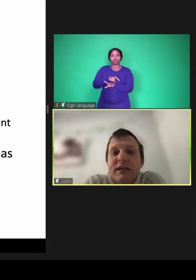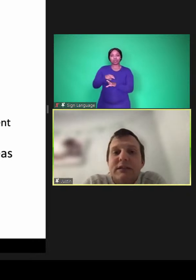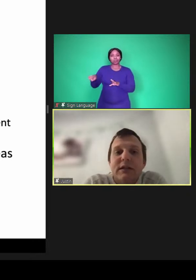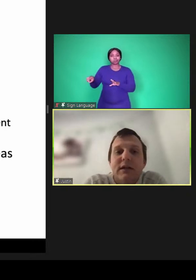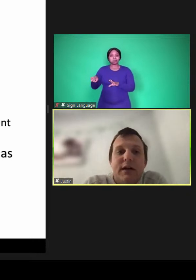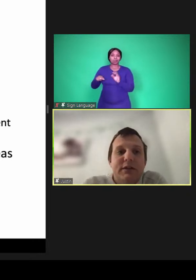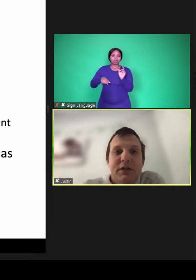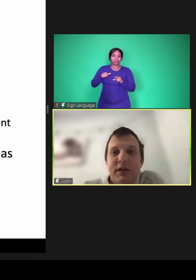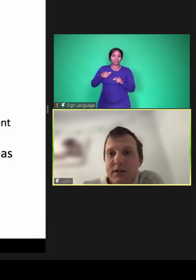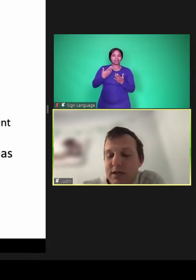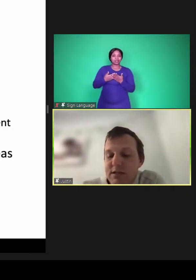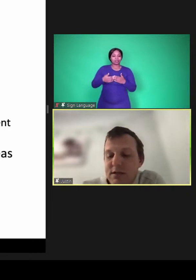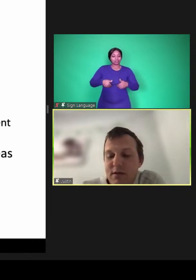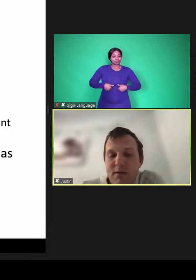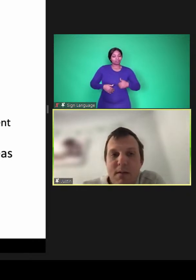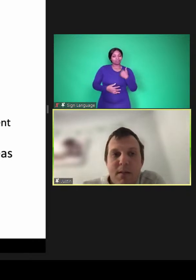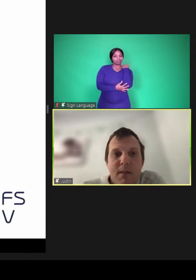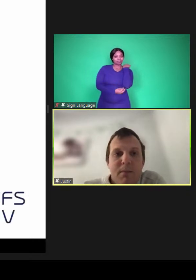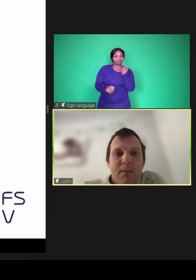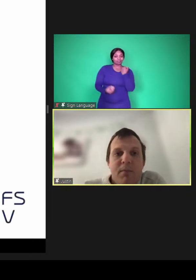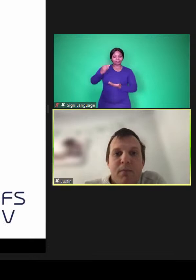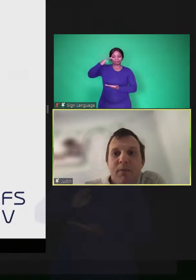poverty reduction in our country. Thanks.